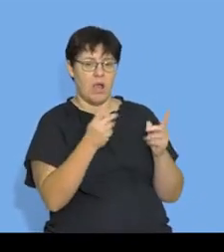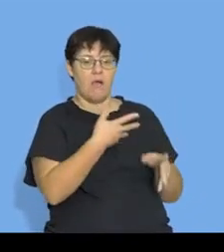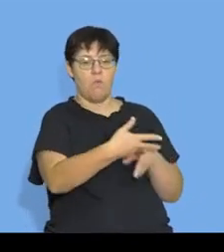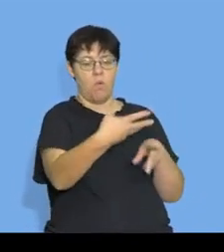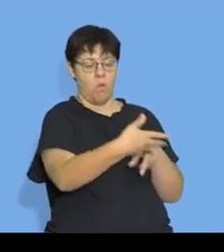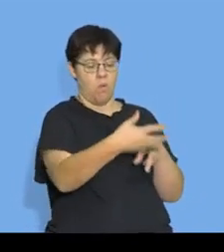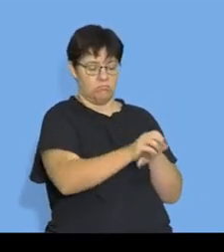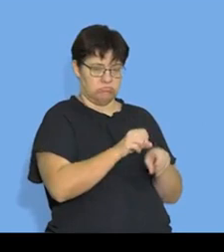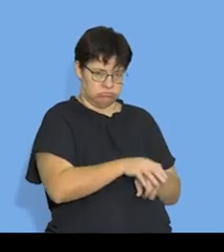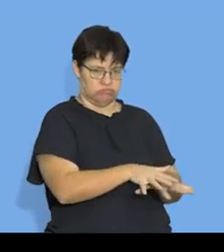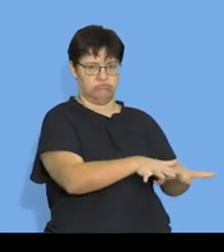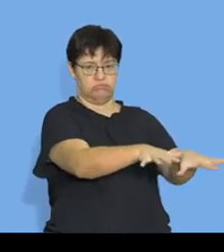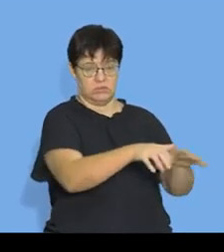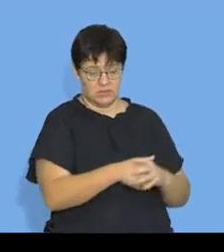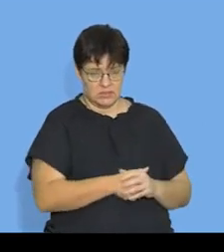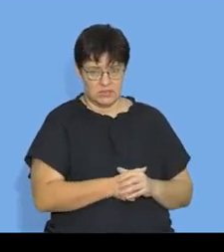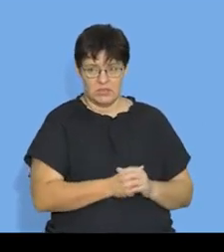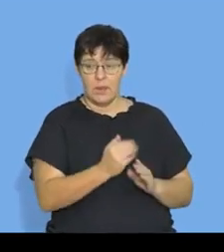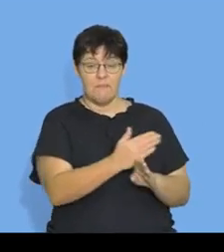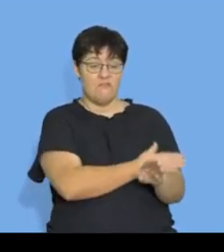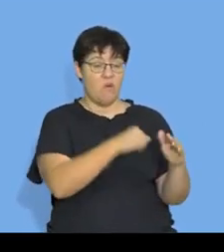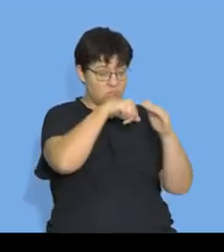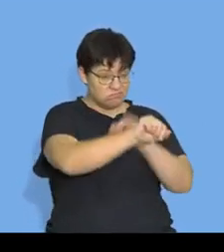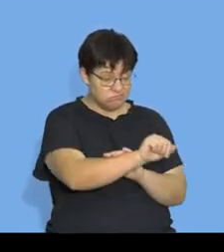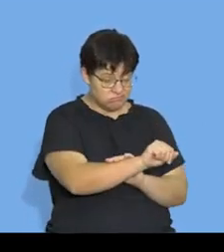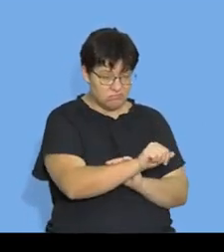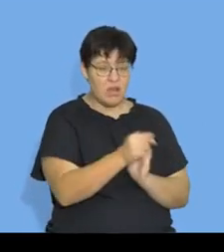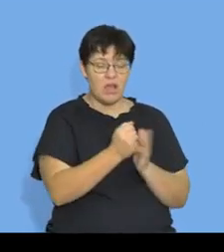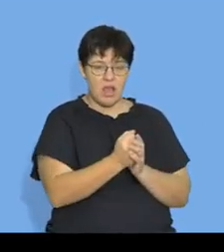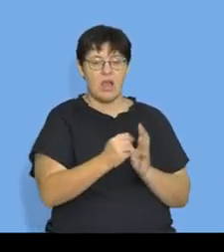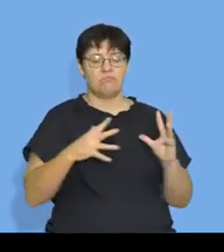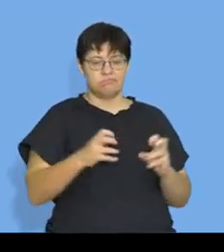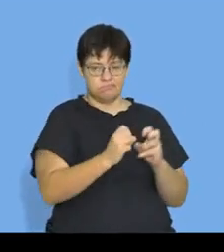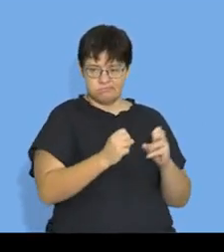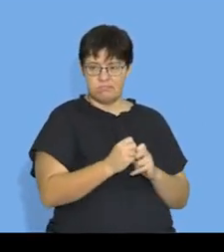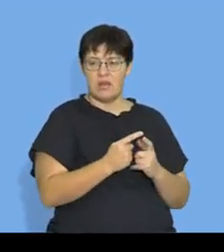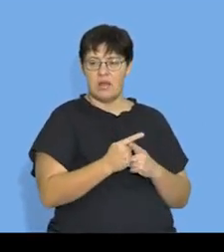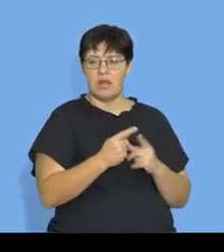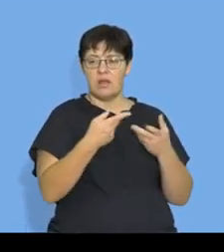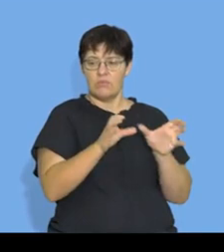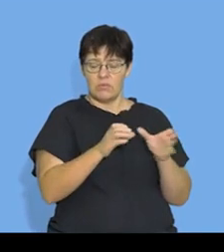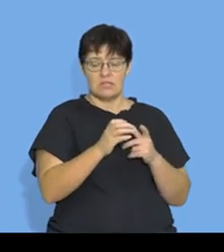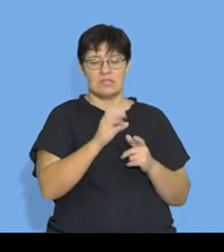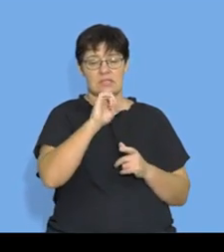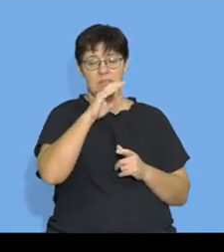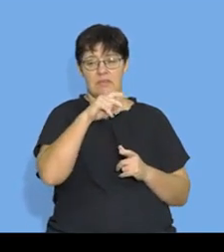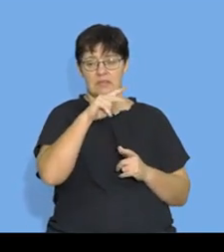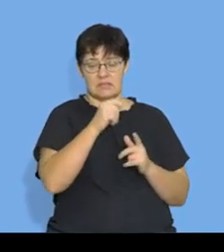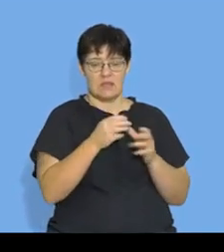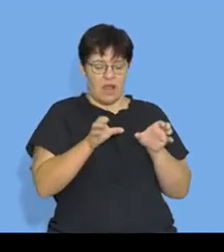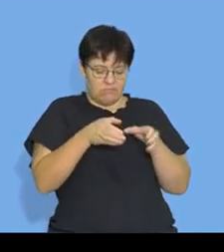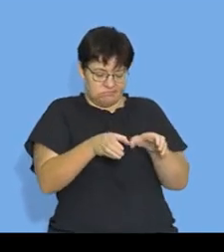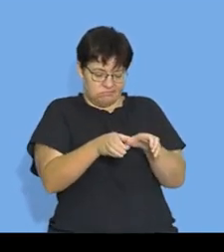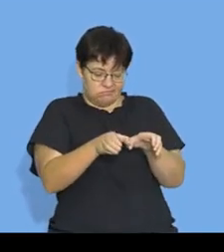the amniotic fluid is released. Before birth, the cervix and the cartilage of the pubic symphysis, so the